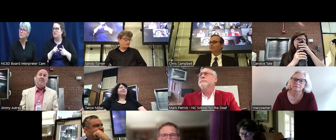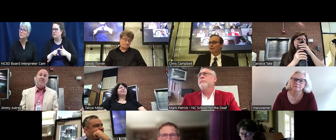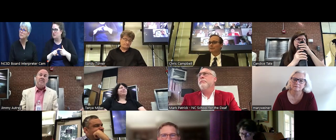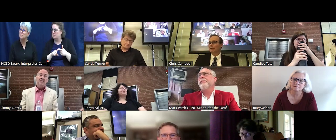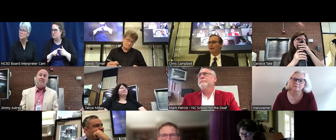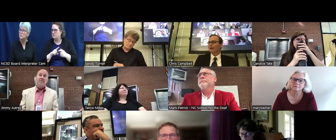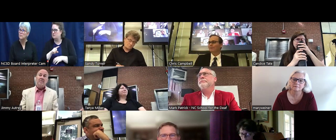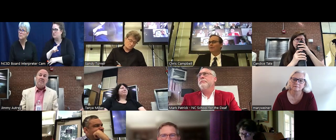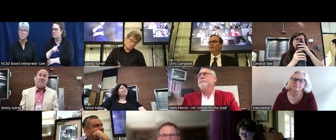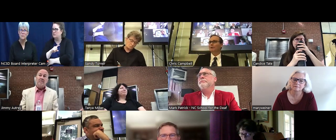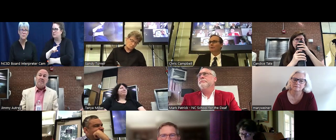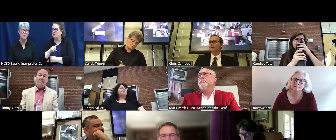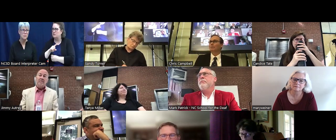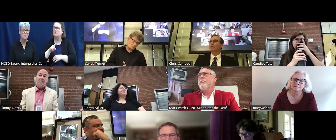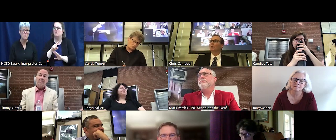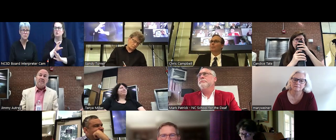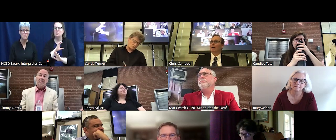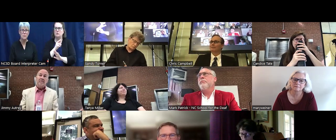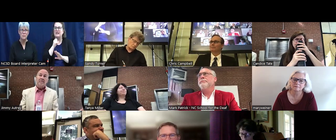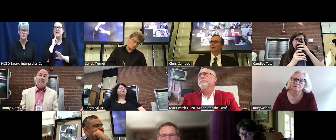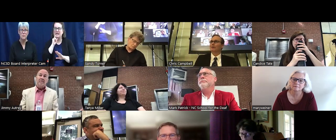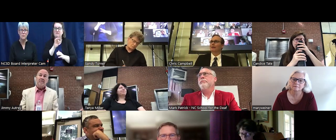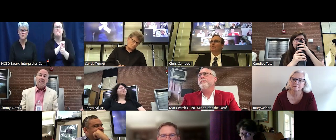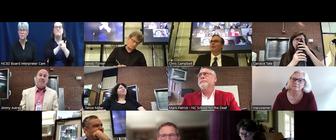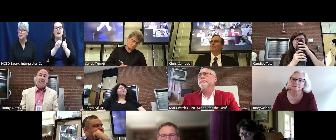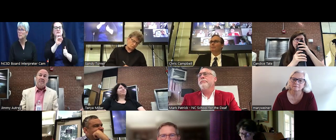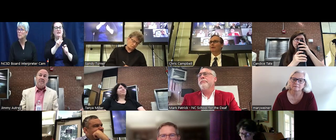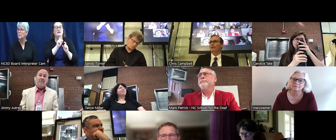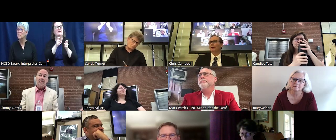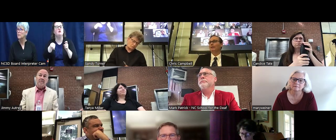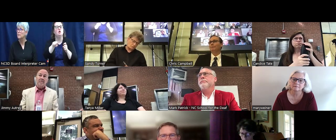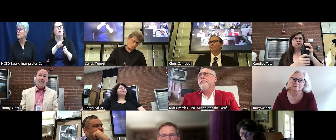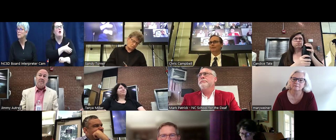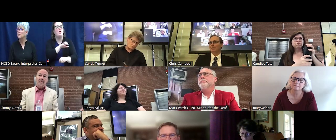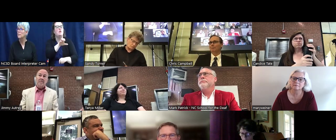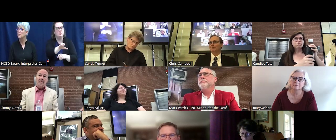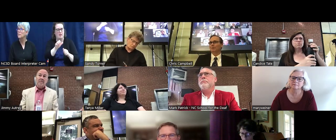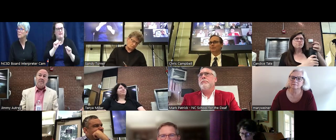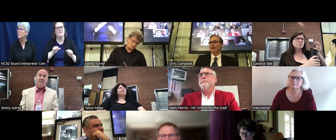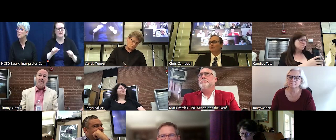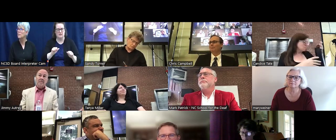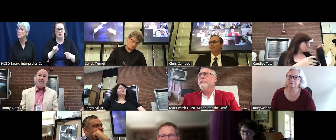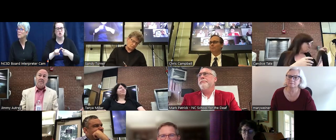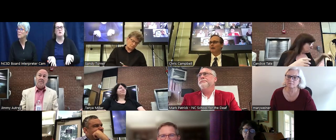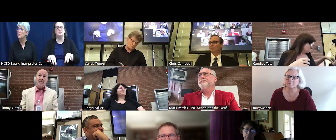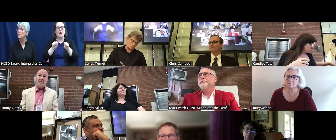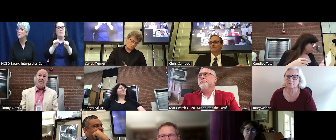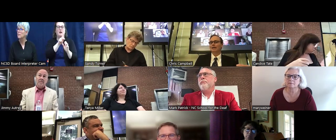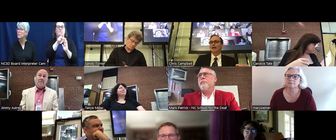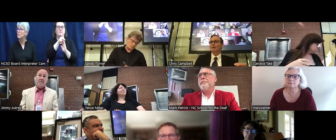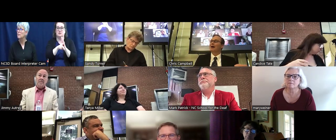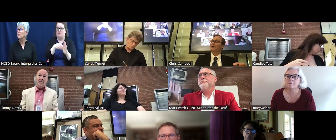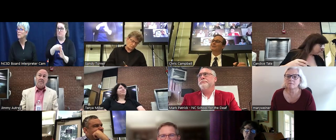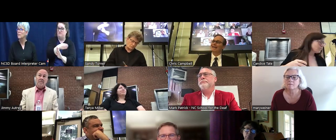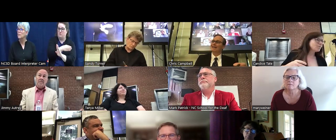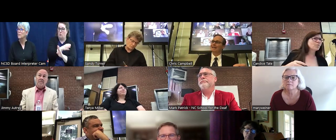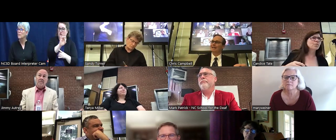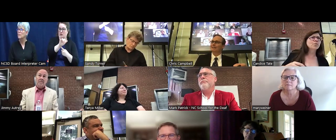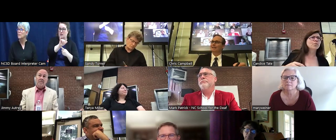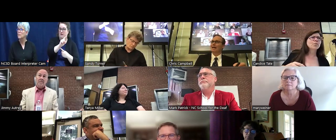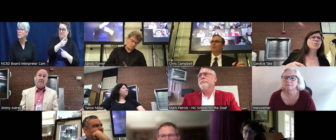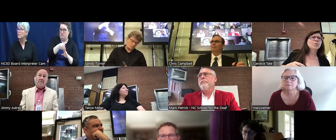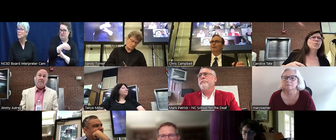This is Chris. So if the General Assembly were to pass a bill giving you the ability, for example, to adopt policies, my